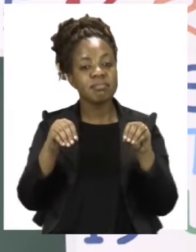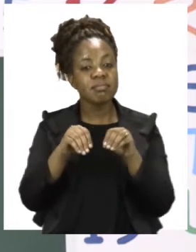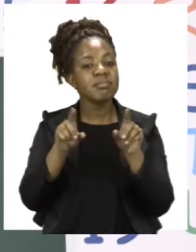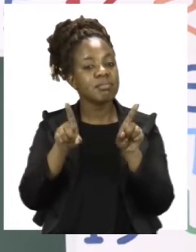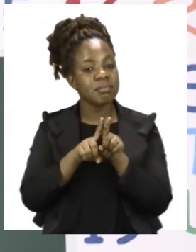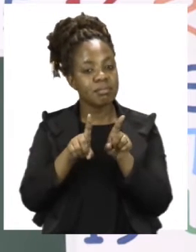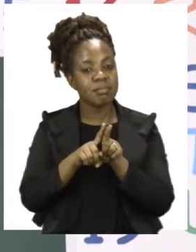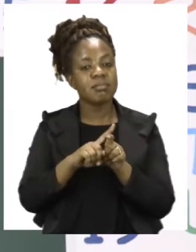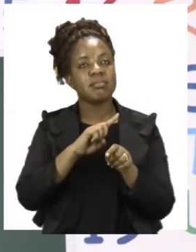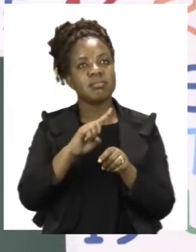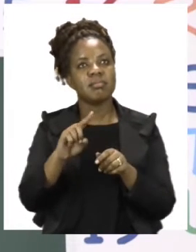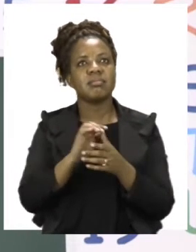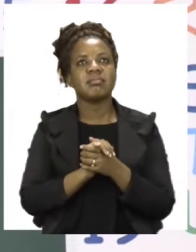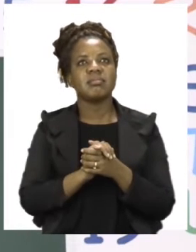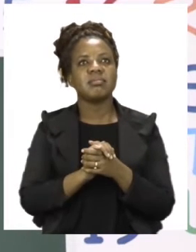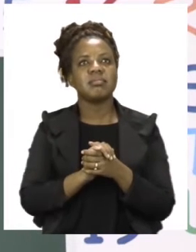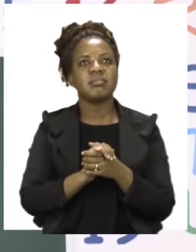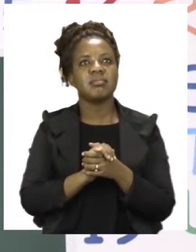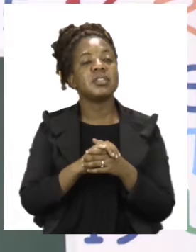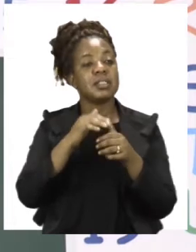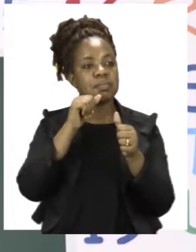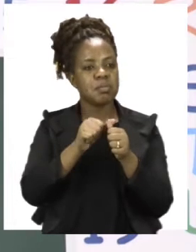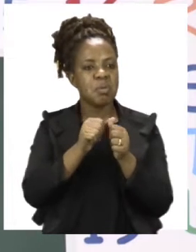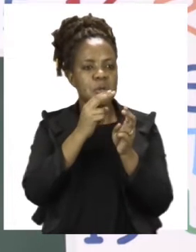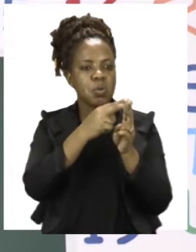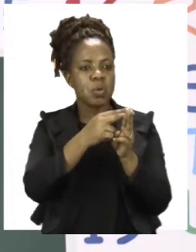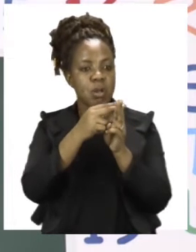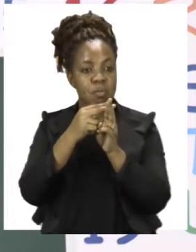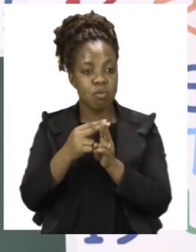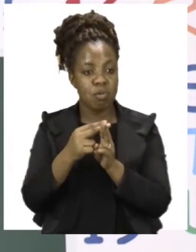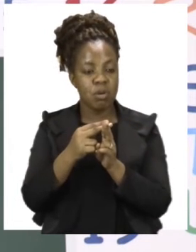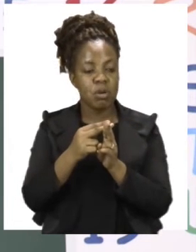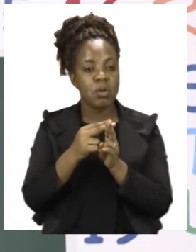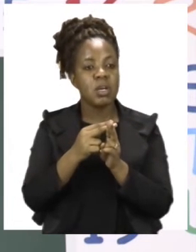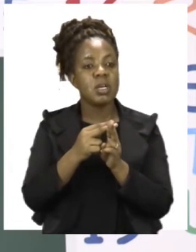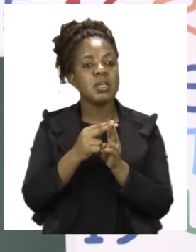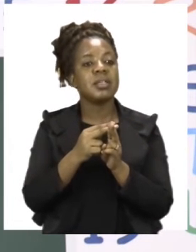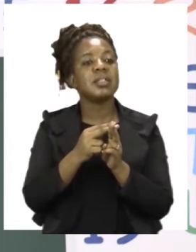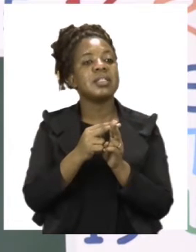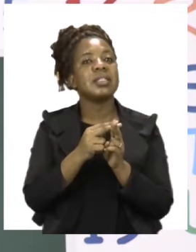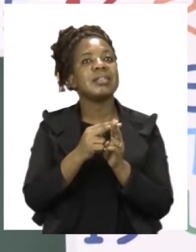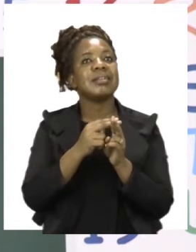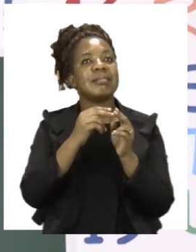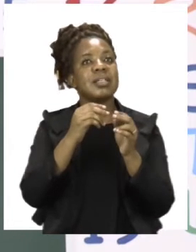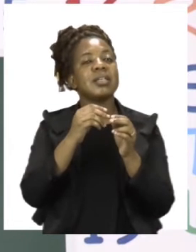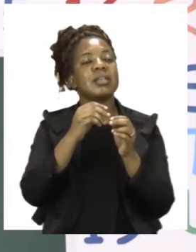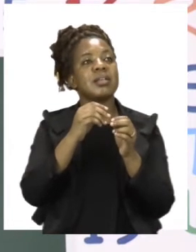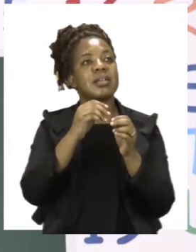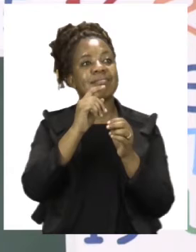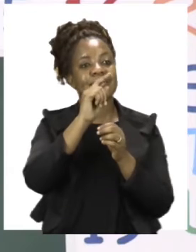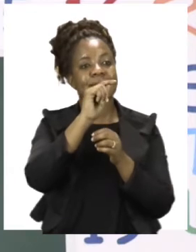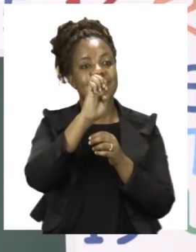Remember, when you are borrowing, don't forget to cancel out the tens and put the new number, which